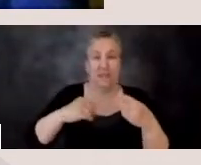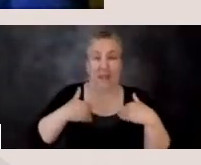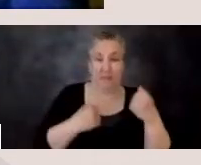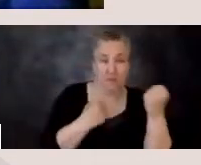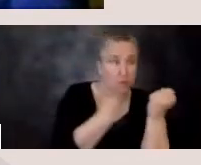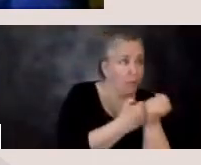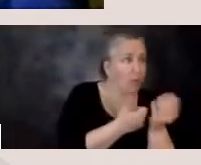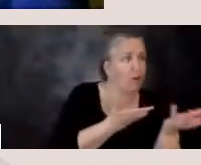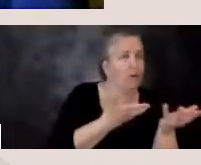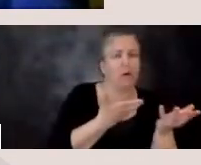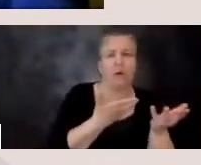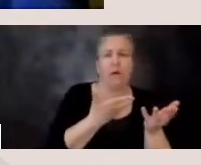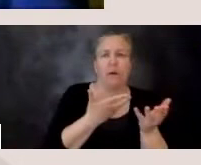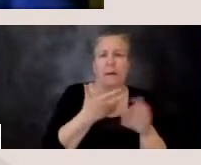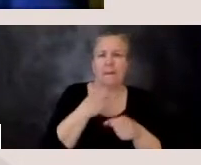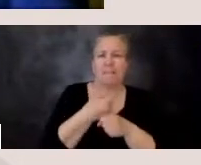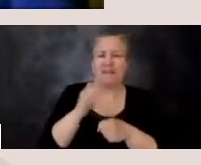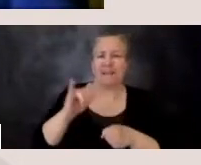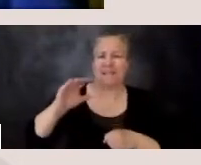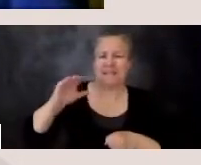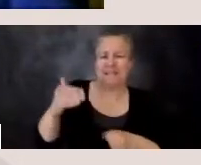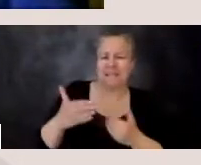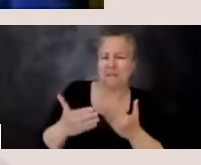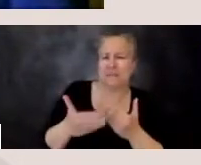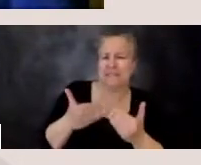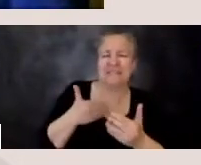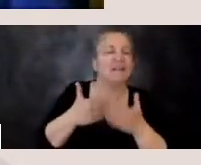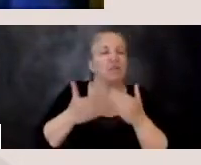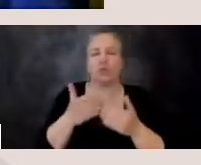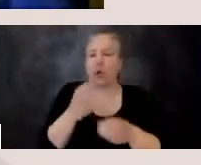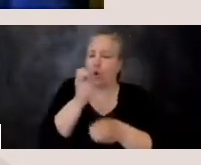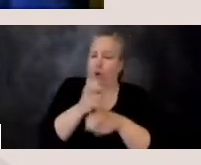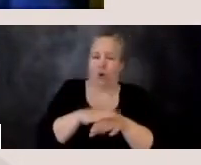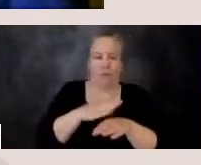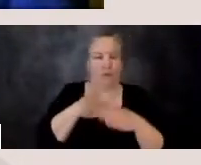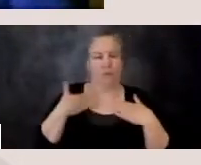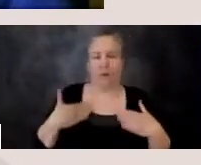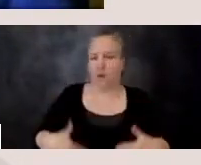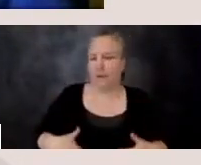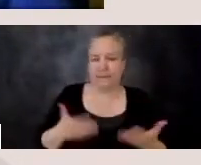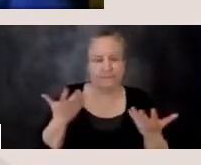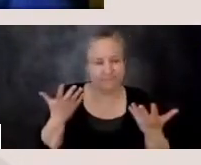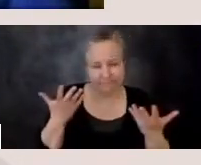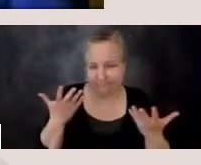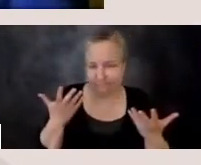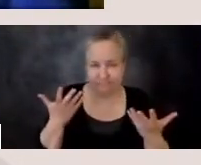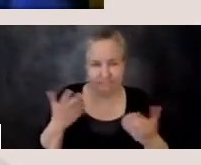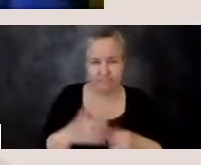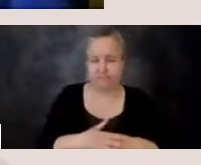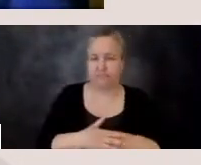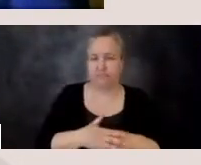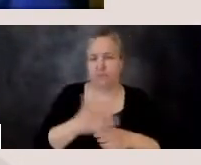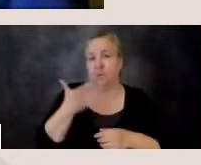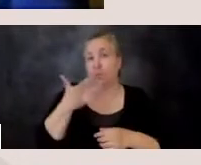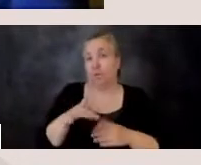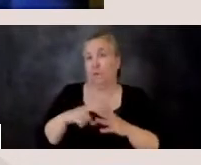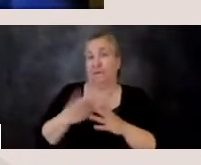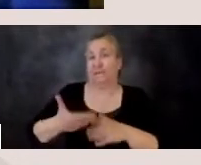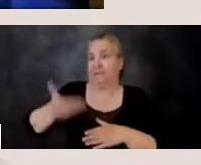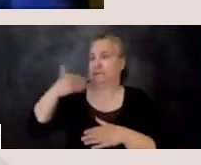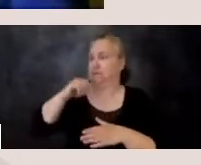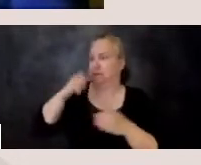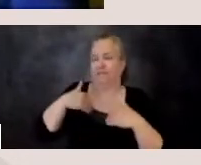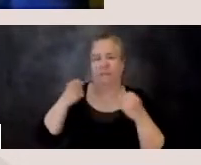it seem like it was easy, even though it was hard on my body. Luckily, I didn't have too many side effects from the beginning,